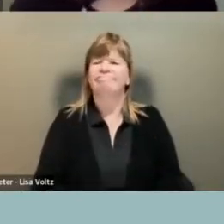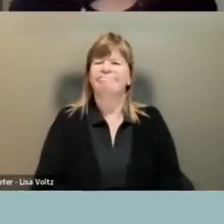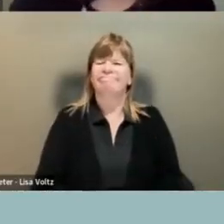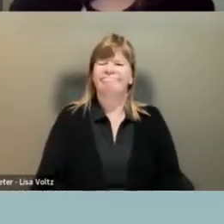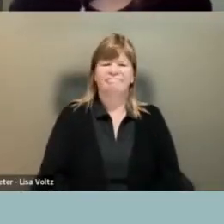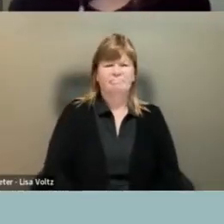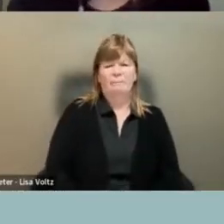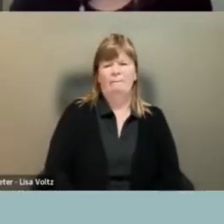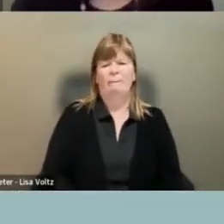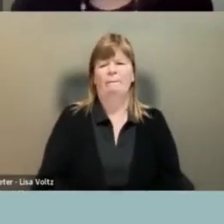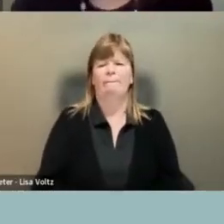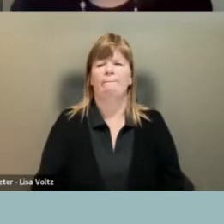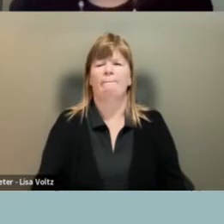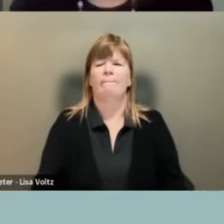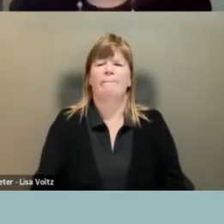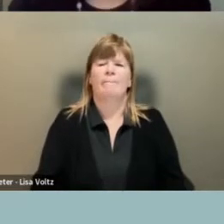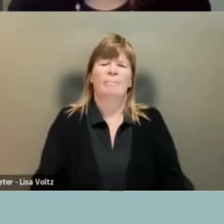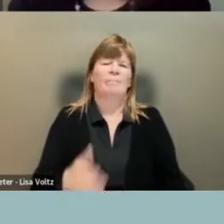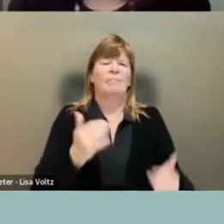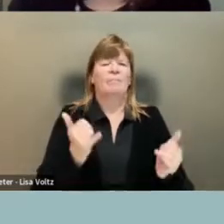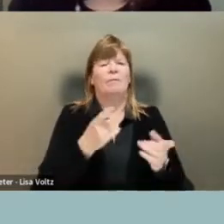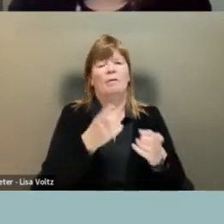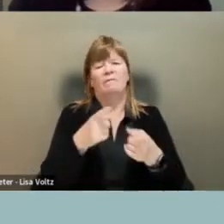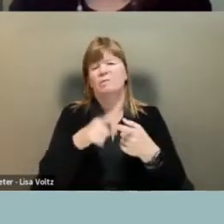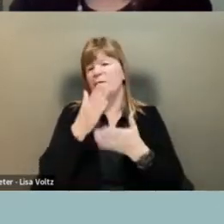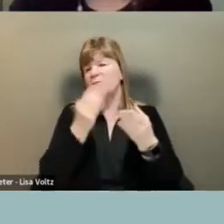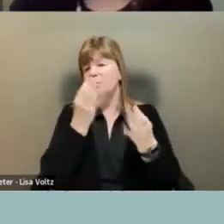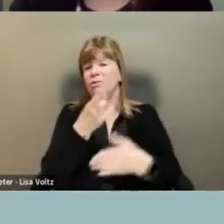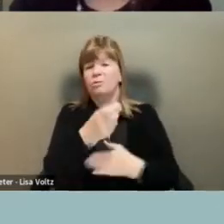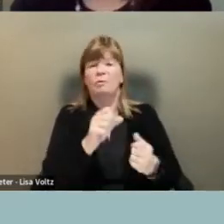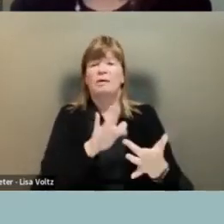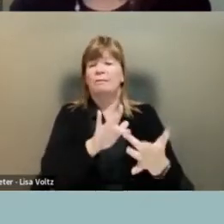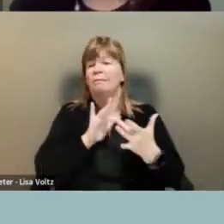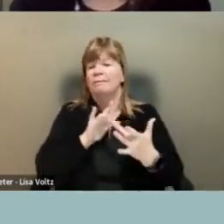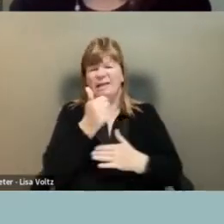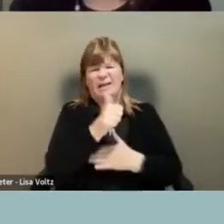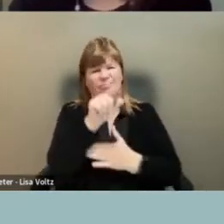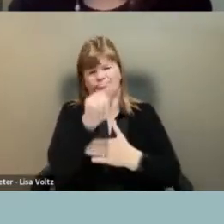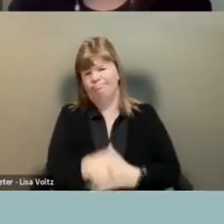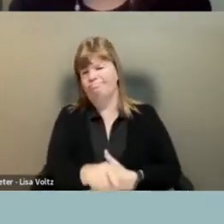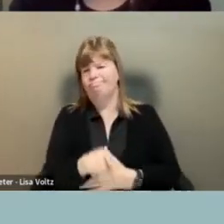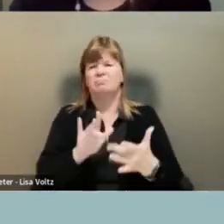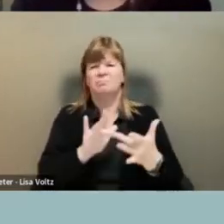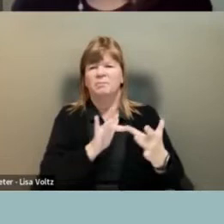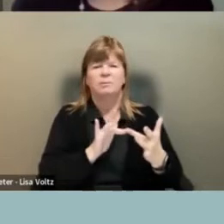next slide, please. We have put some information here. You can reach us on any of these websites.